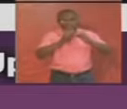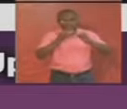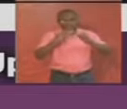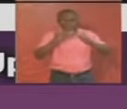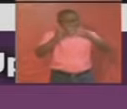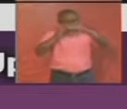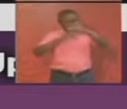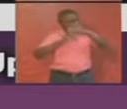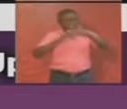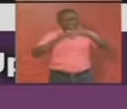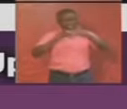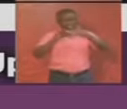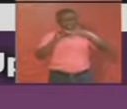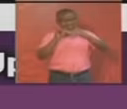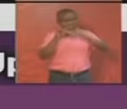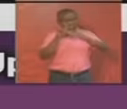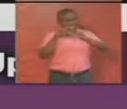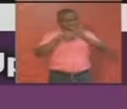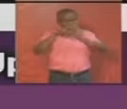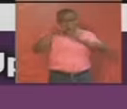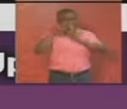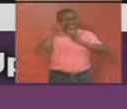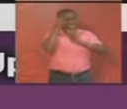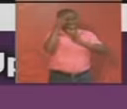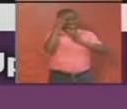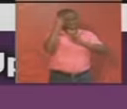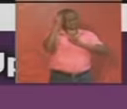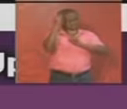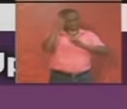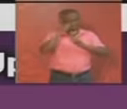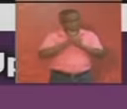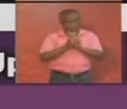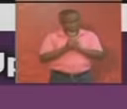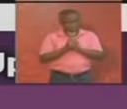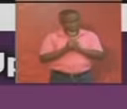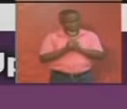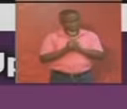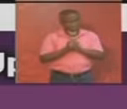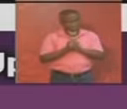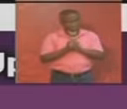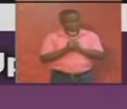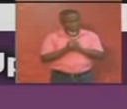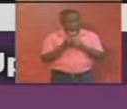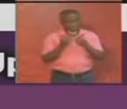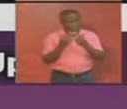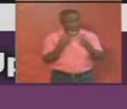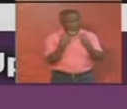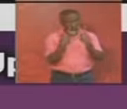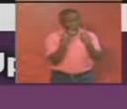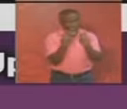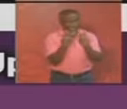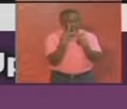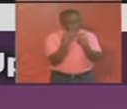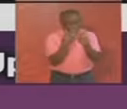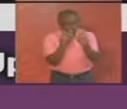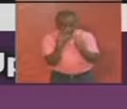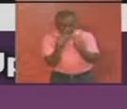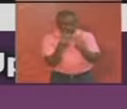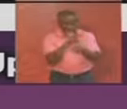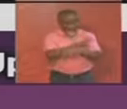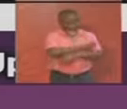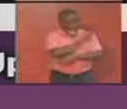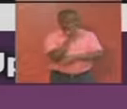very high anticipated occupancy levels that you all are expecting for the Easter? And also, I was